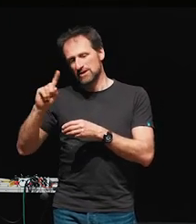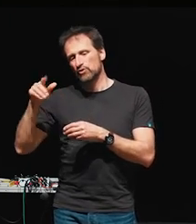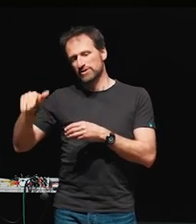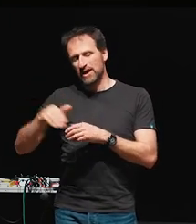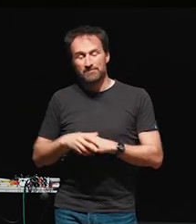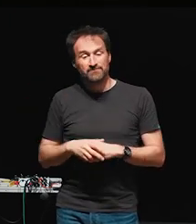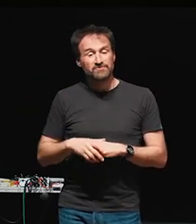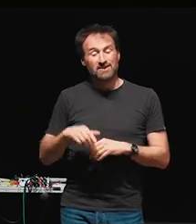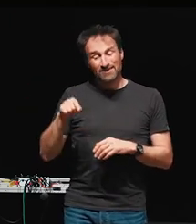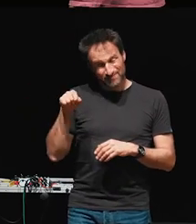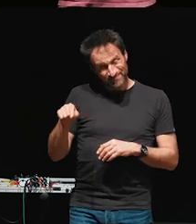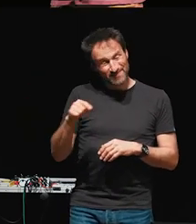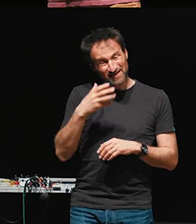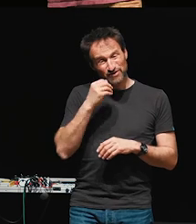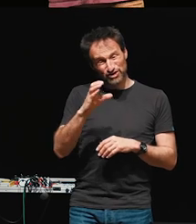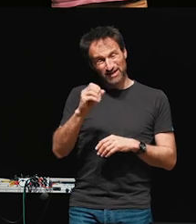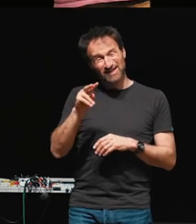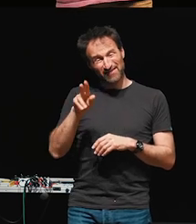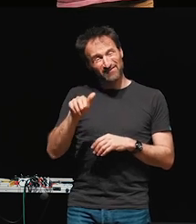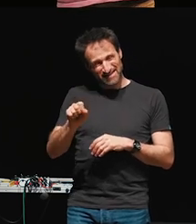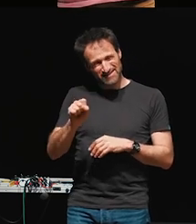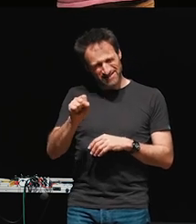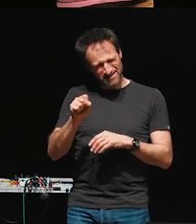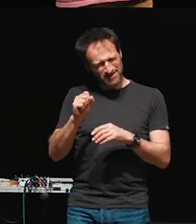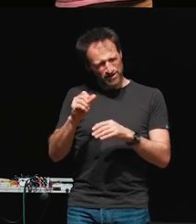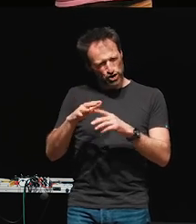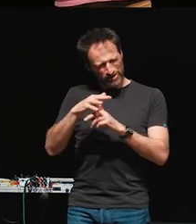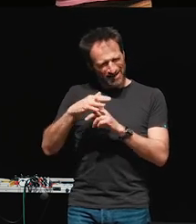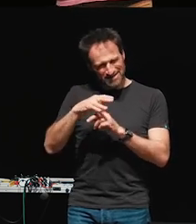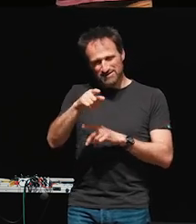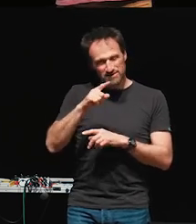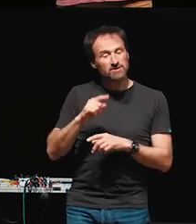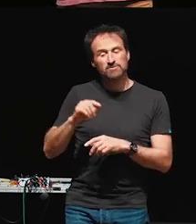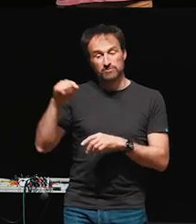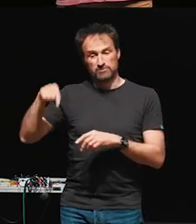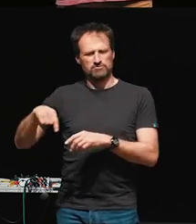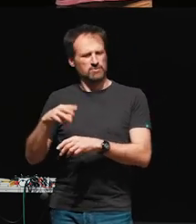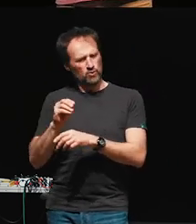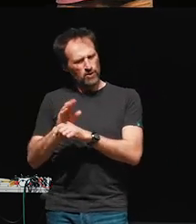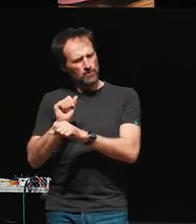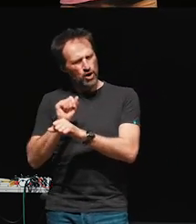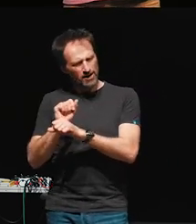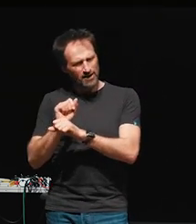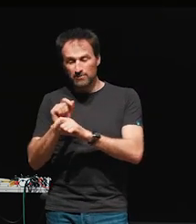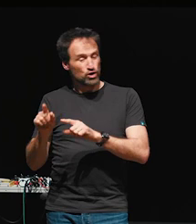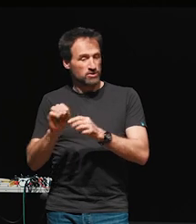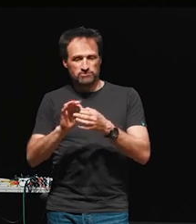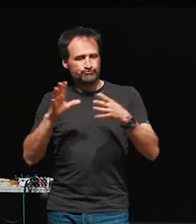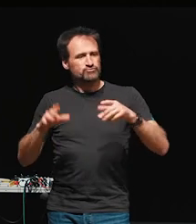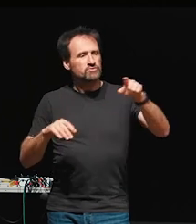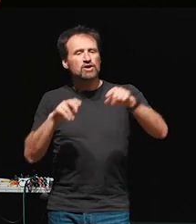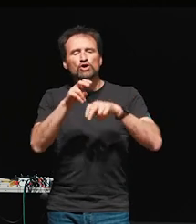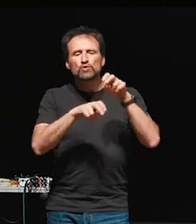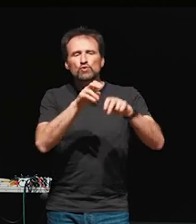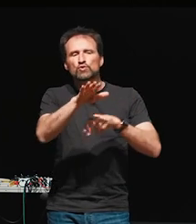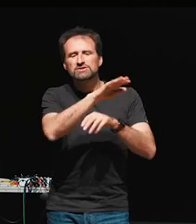canvas context like you would in the main thread, but inside a web worker, so you're out of the way of your user's interactions. But that's not all. We could go even